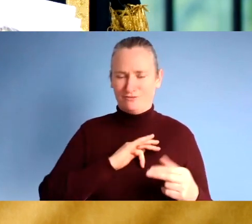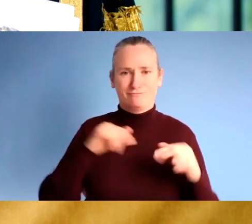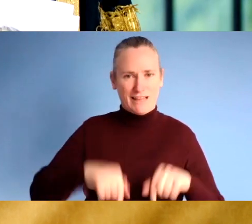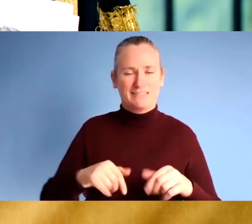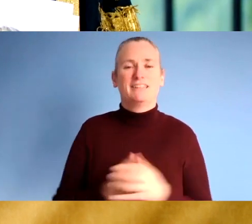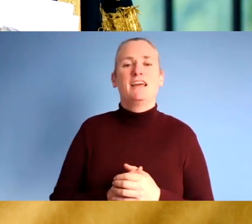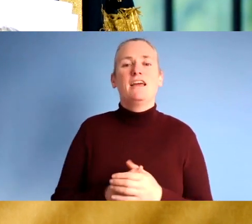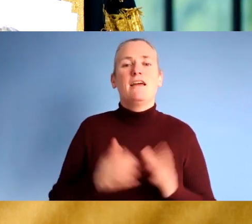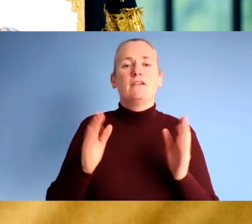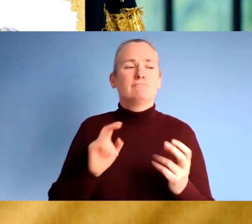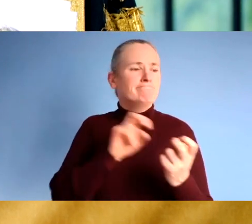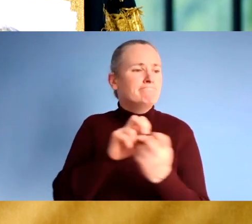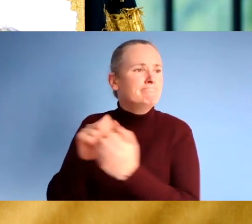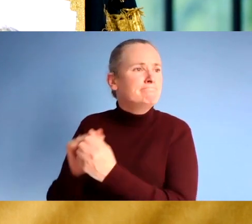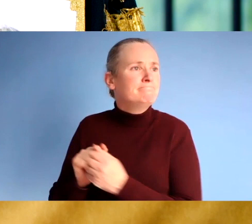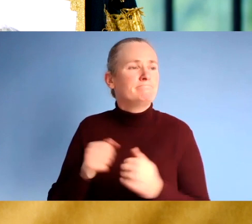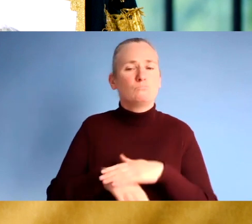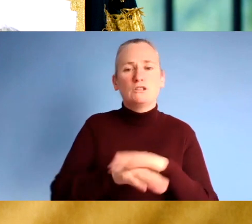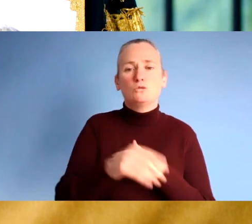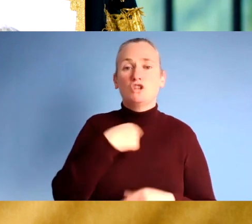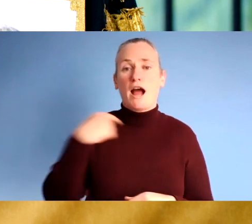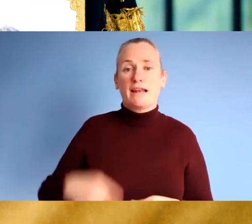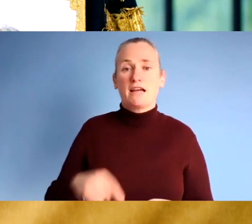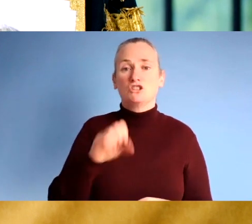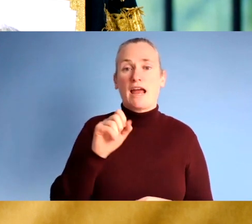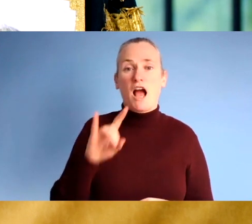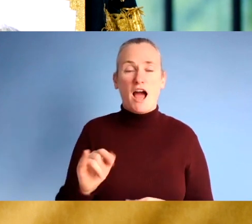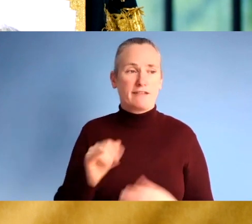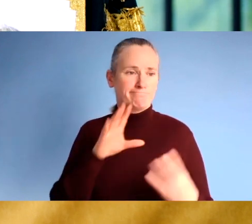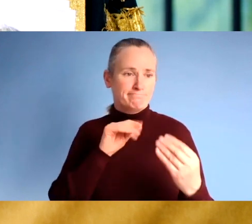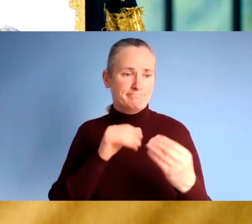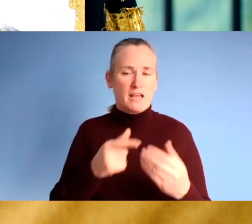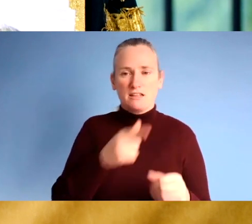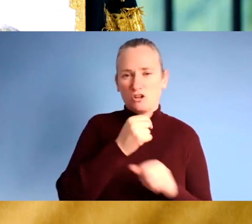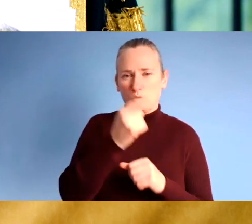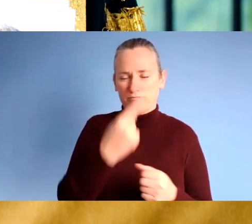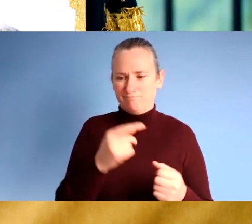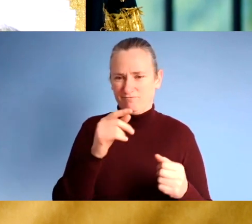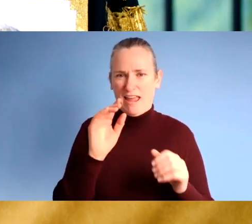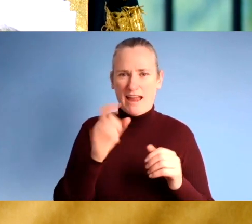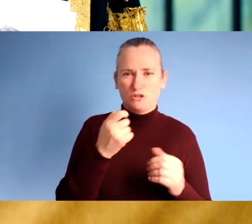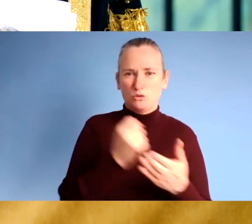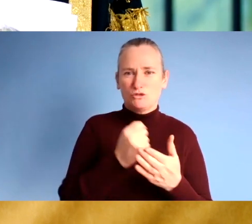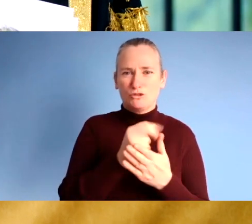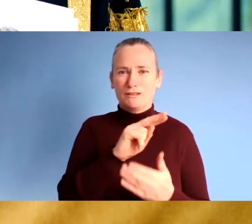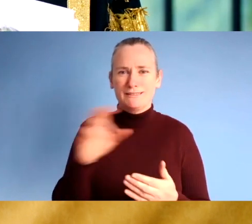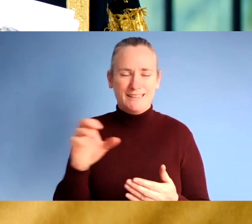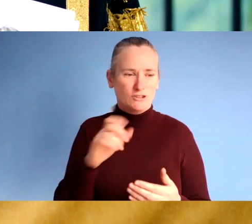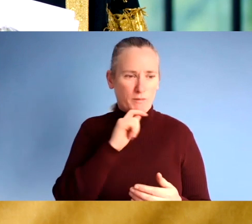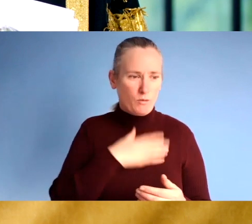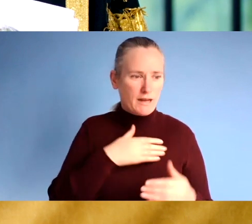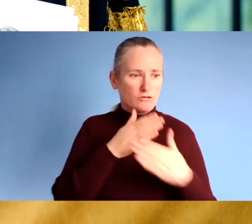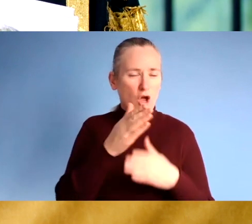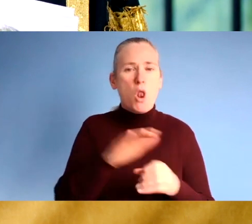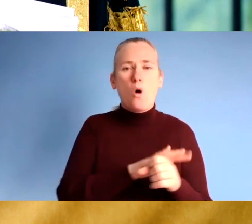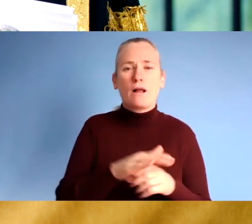Shanghai one evening when I heard UCC alumnus recall their wonderful days in UCC, how they went down to the local market to